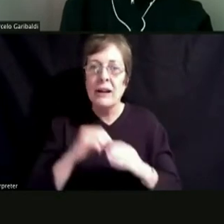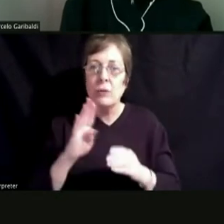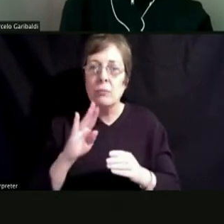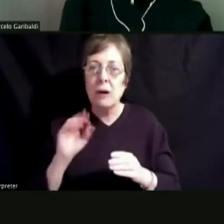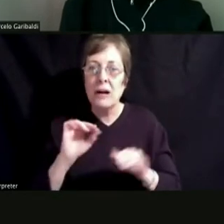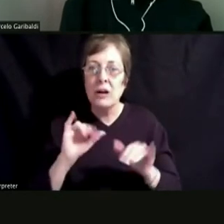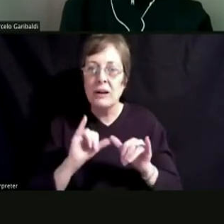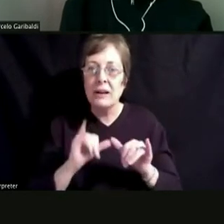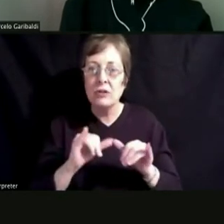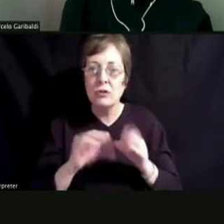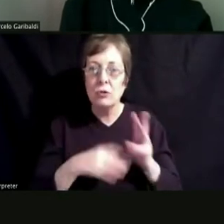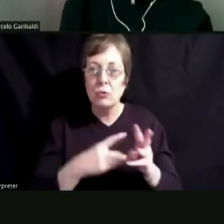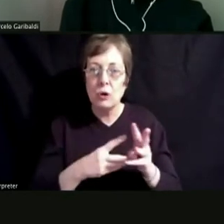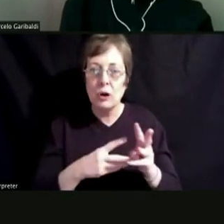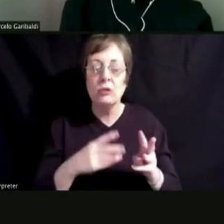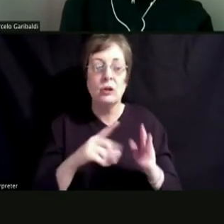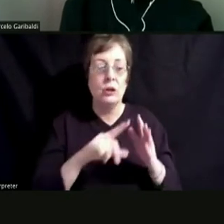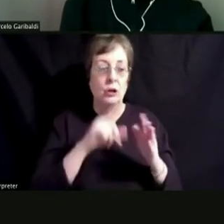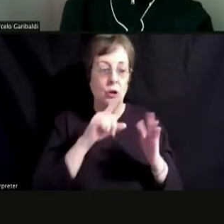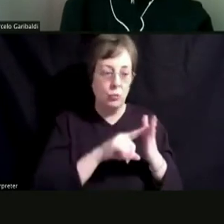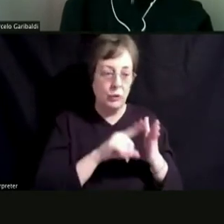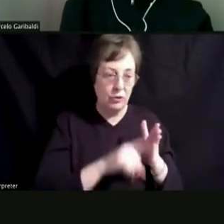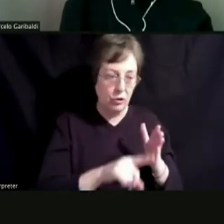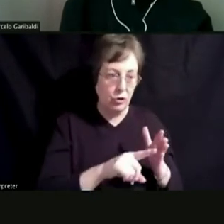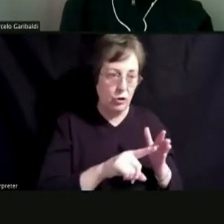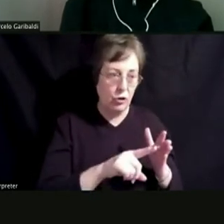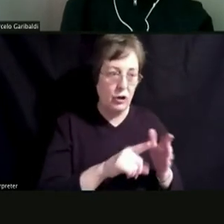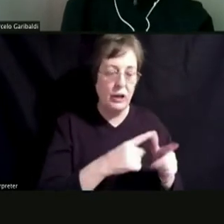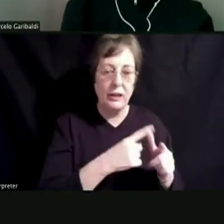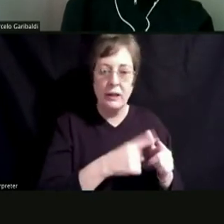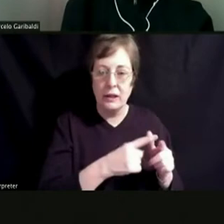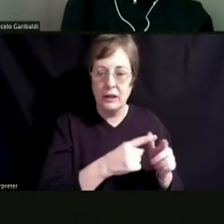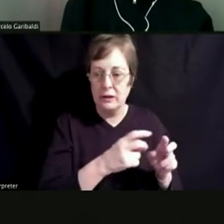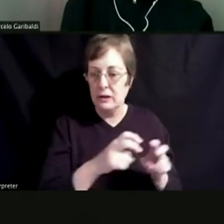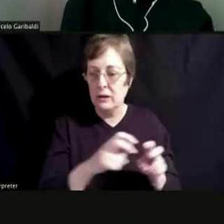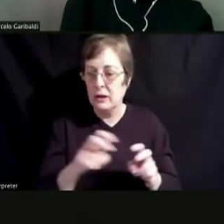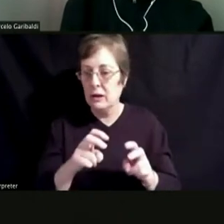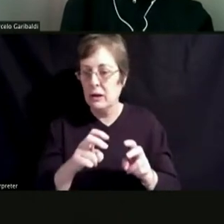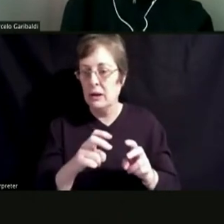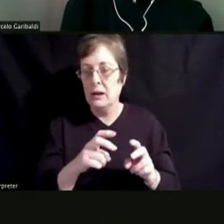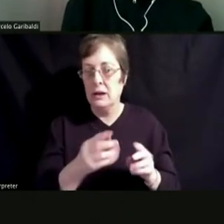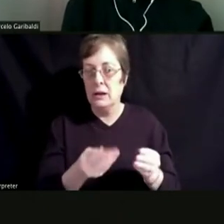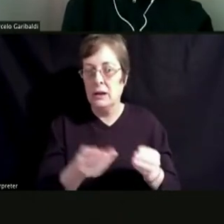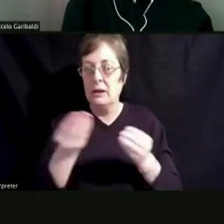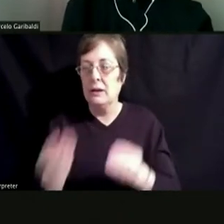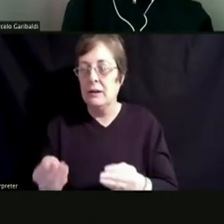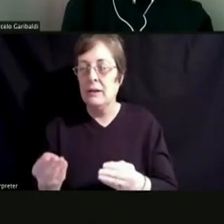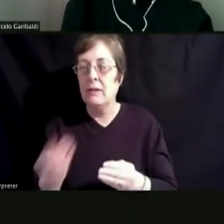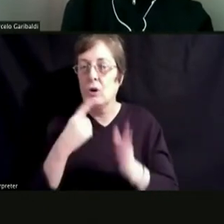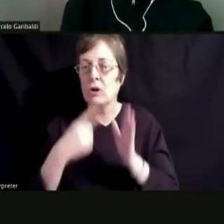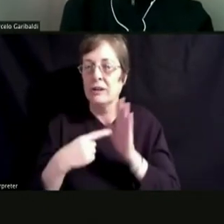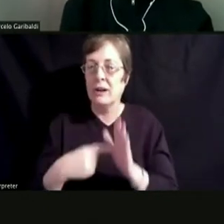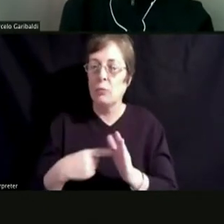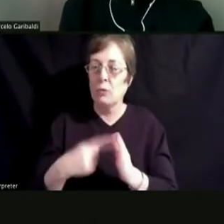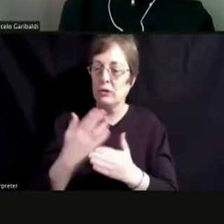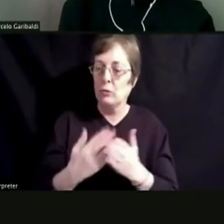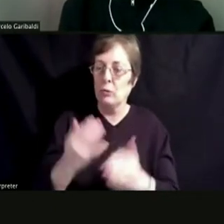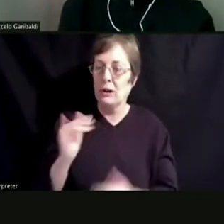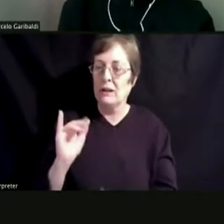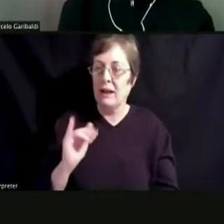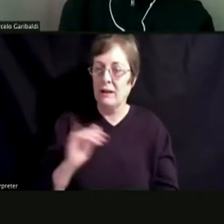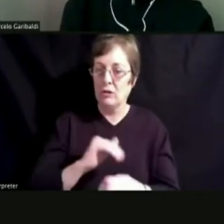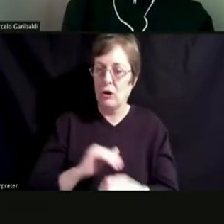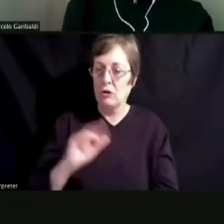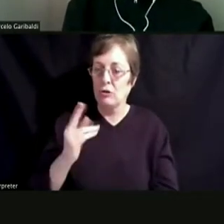from the bench starting to even be translated over to where maybe, you know, somebody like Dr. Chung could apply it to a patient. So that